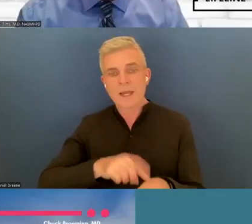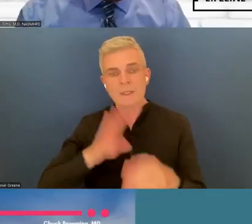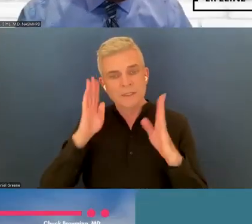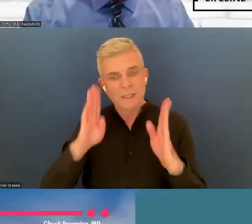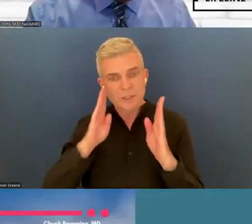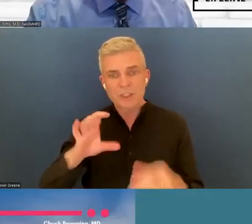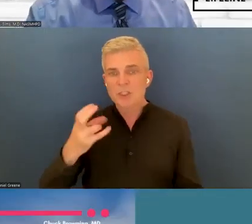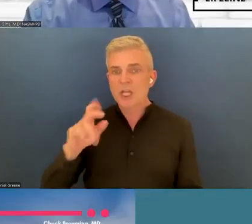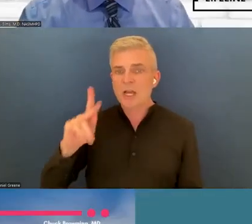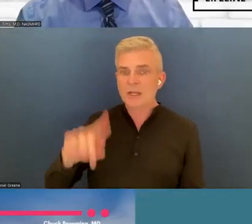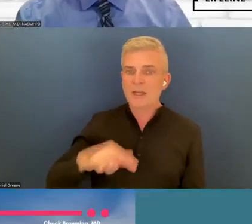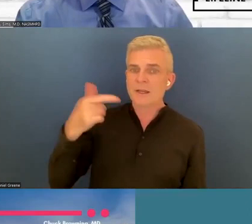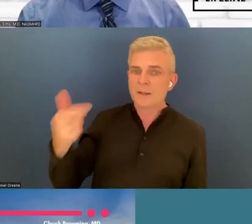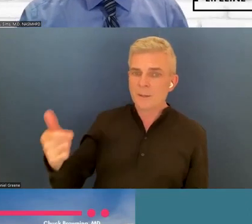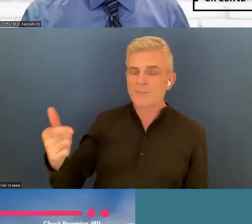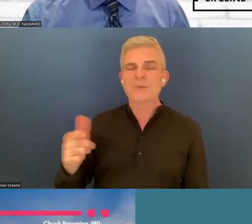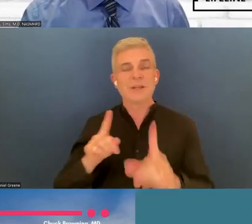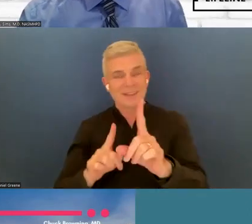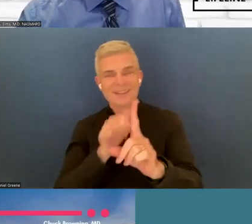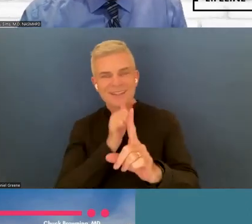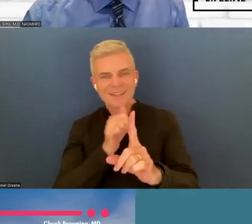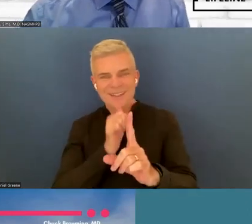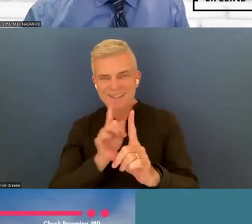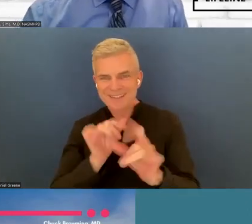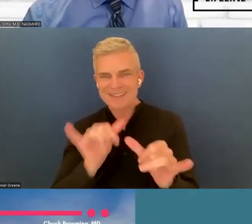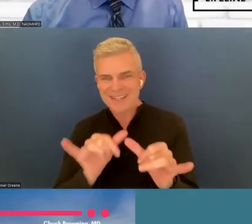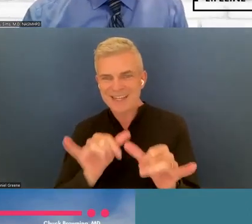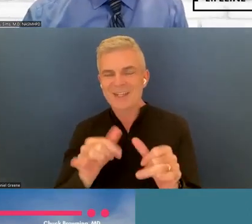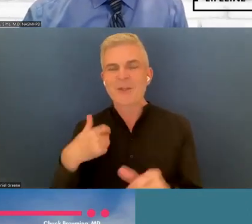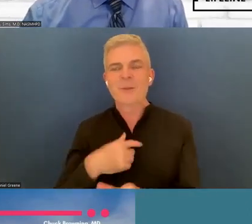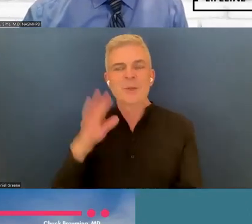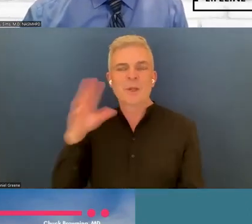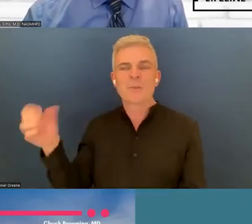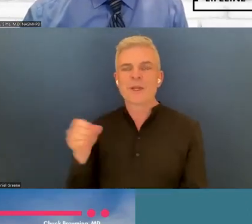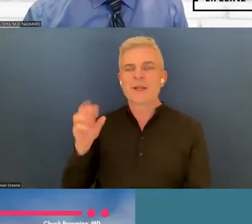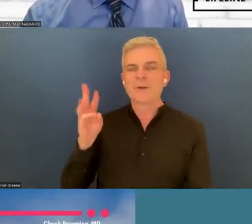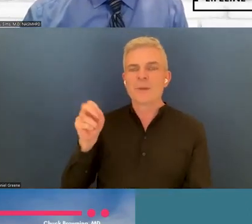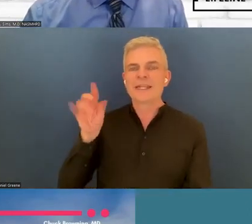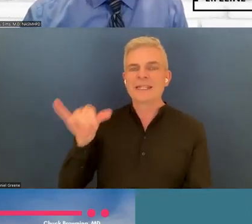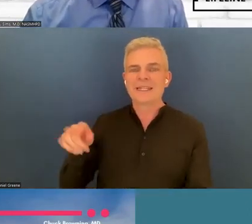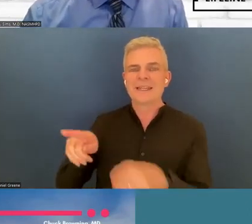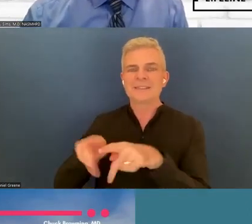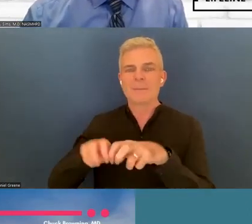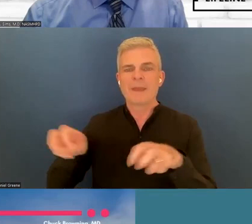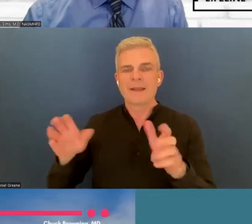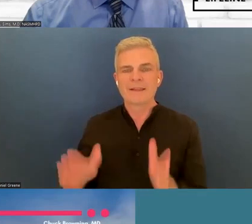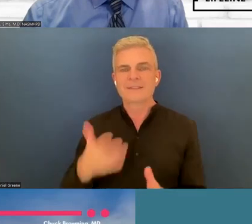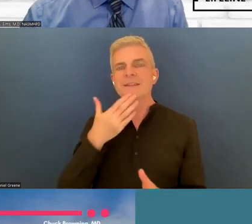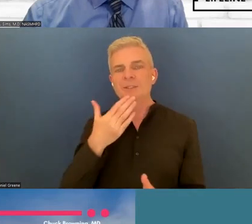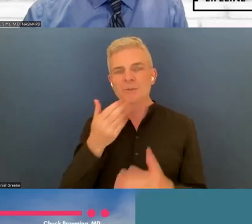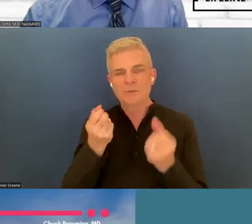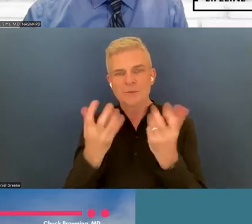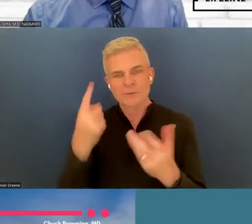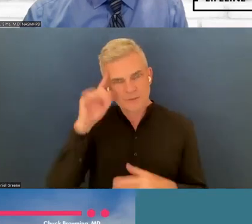sir. Well, hang on and stay on too, Brian. We'll bring Wendy on as our panelist. Just thank you so much for that.